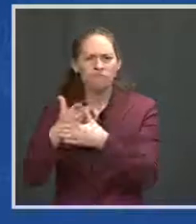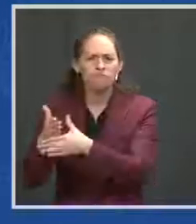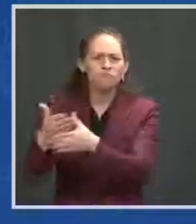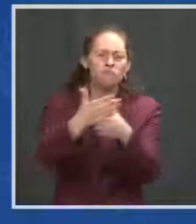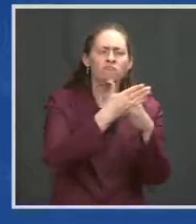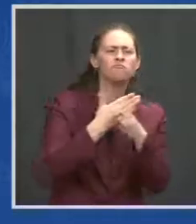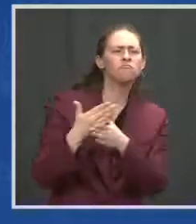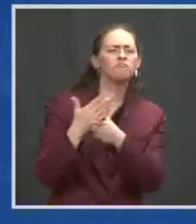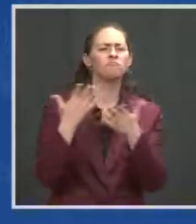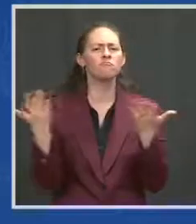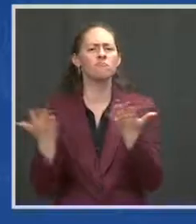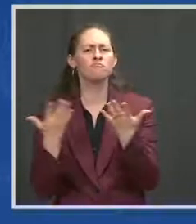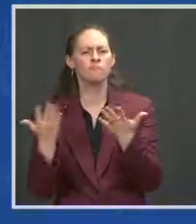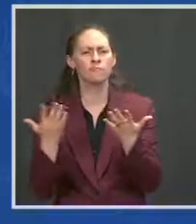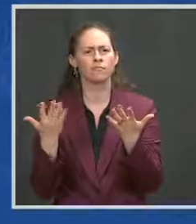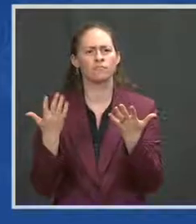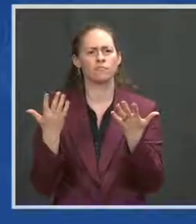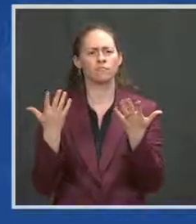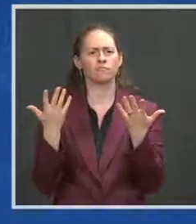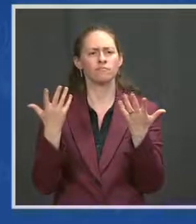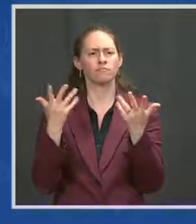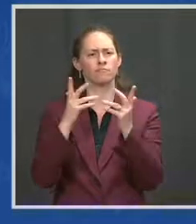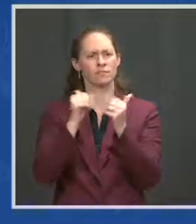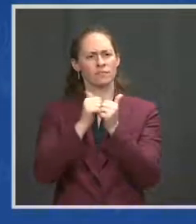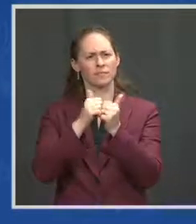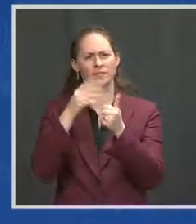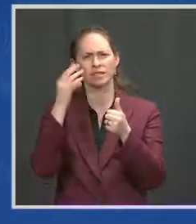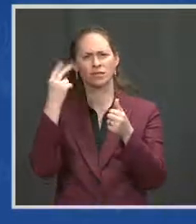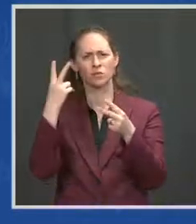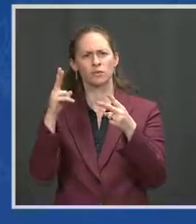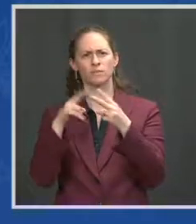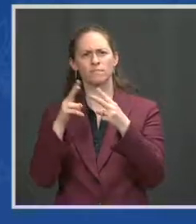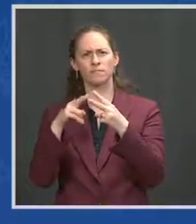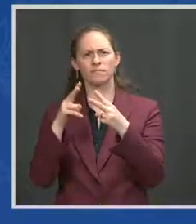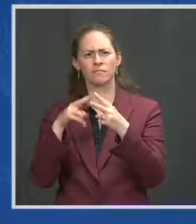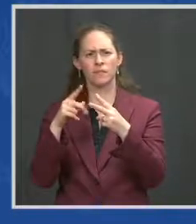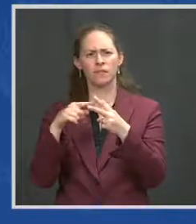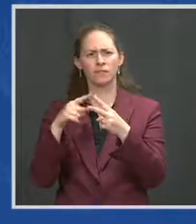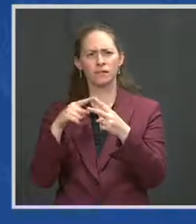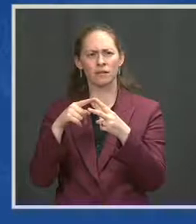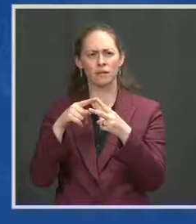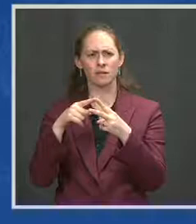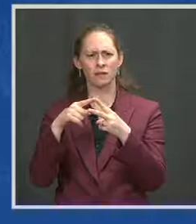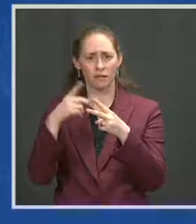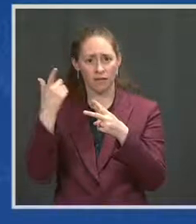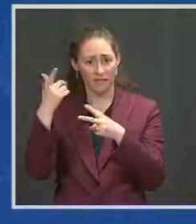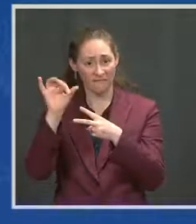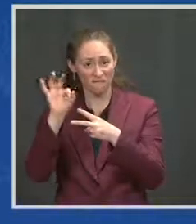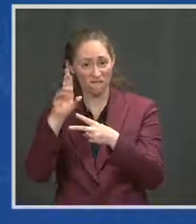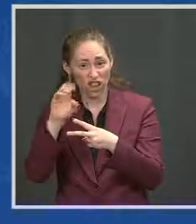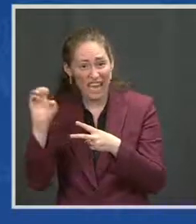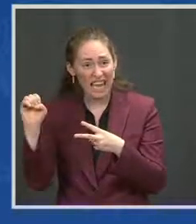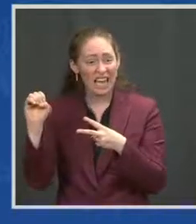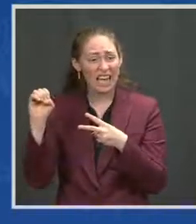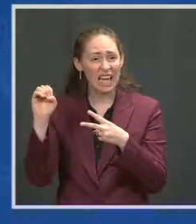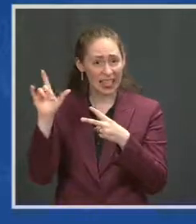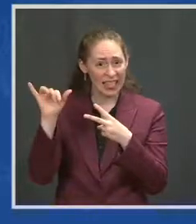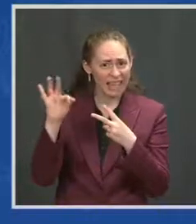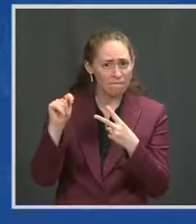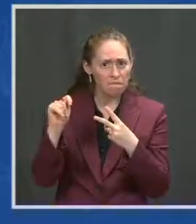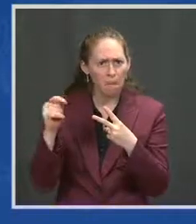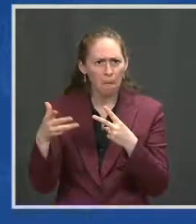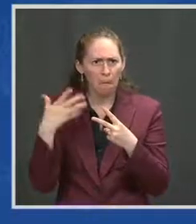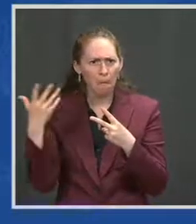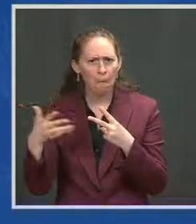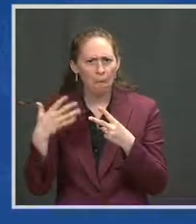Lyft and you know, these two outfits are going to provide free transportation. It seems to me, where I come from, a